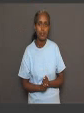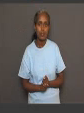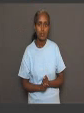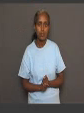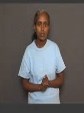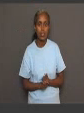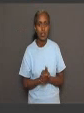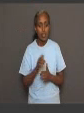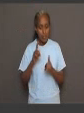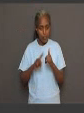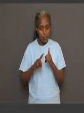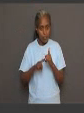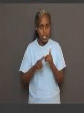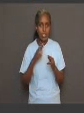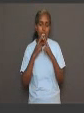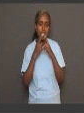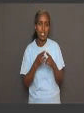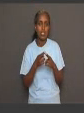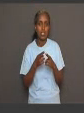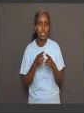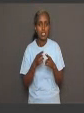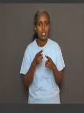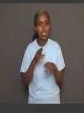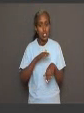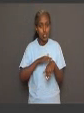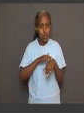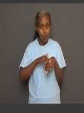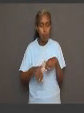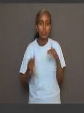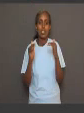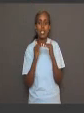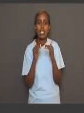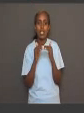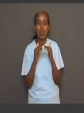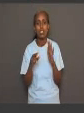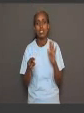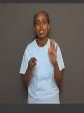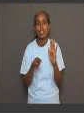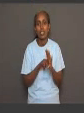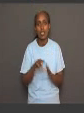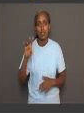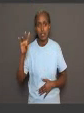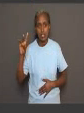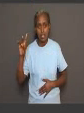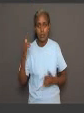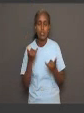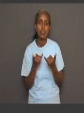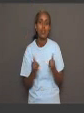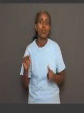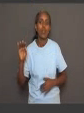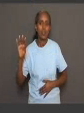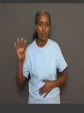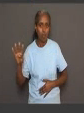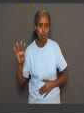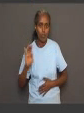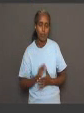Your final answer should be slope equals -7 over